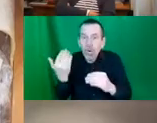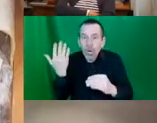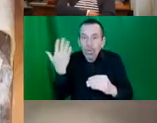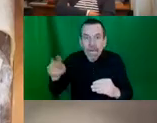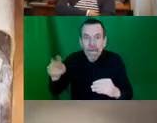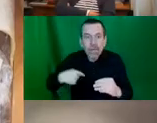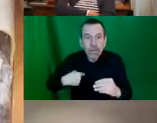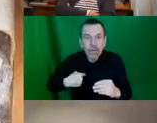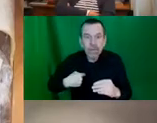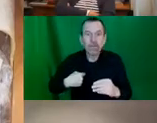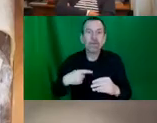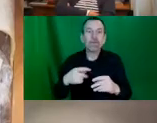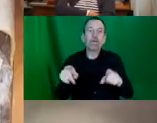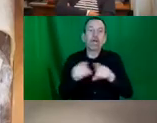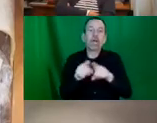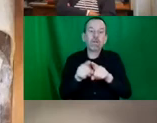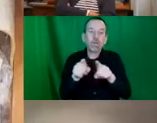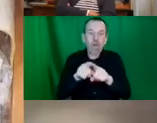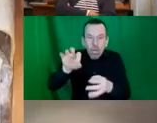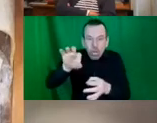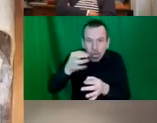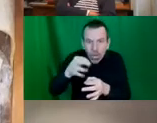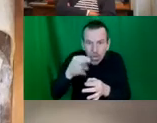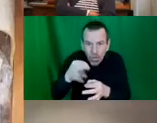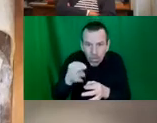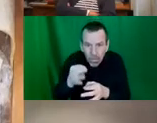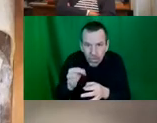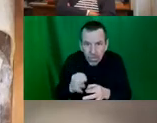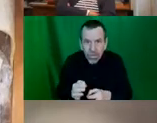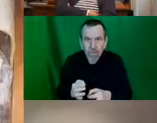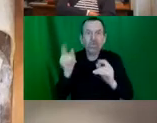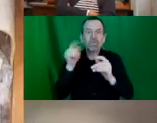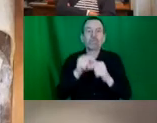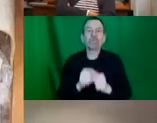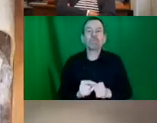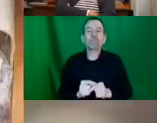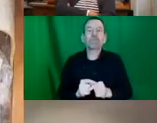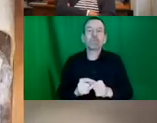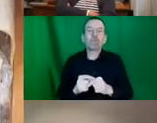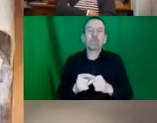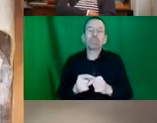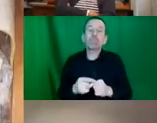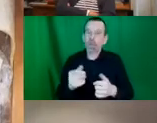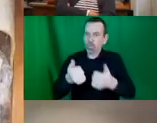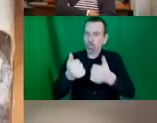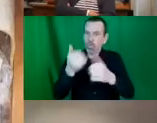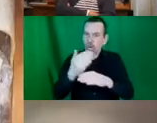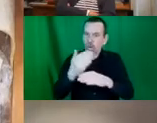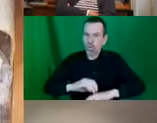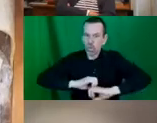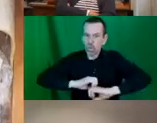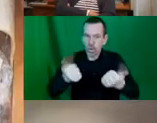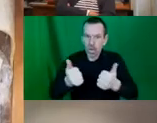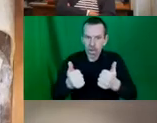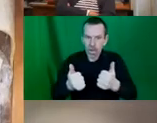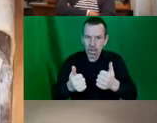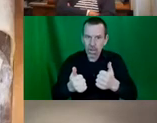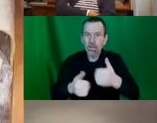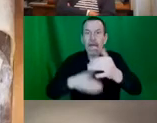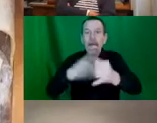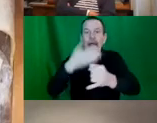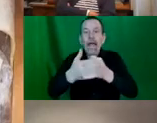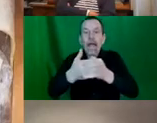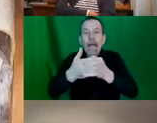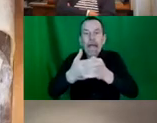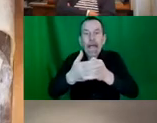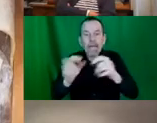tone leather was also something I had not encountered but was very effective. I created the inner joints with deacidified and lined